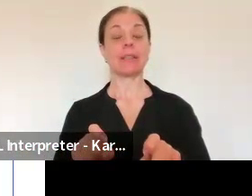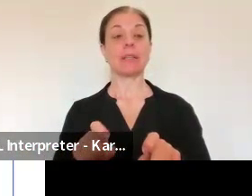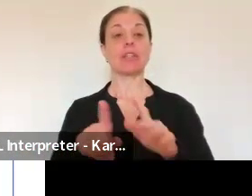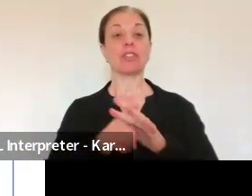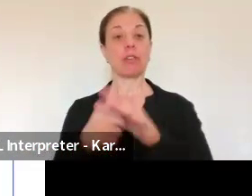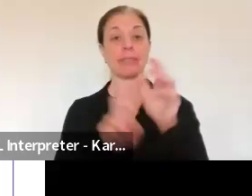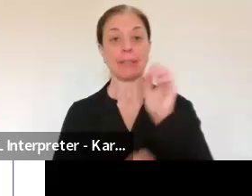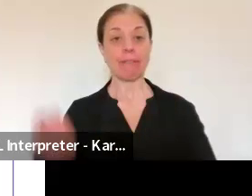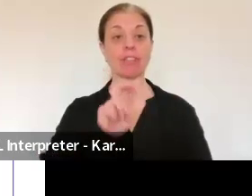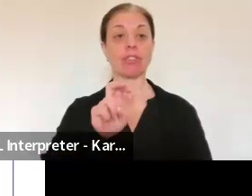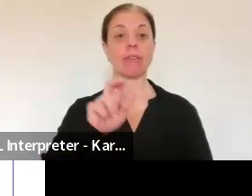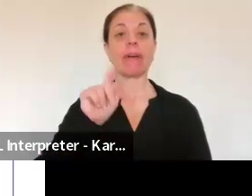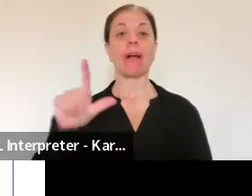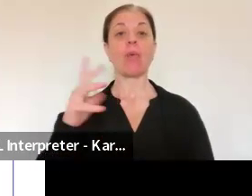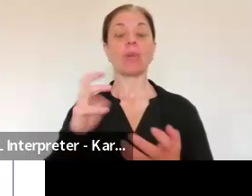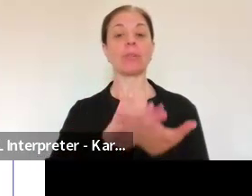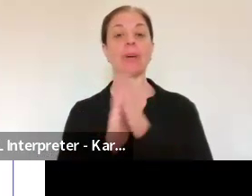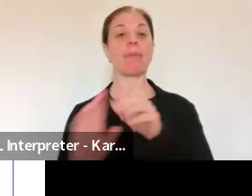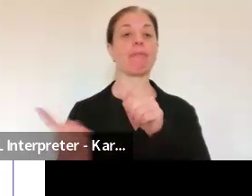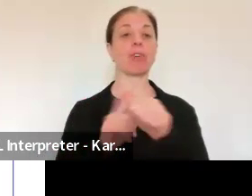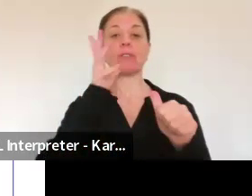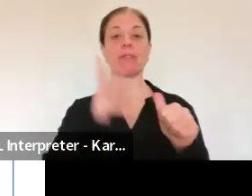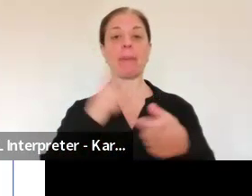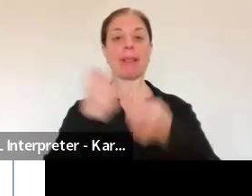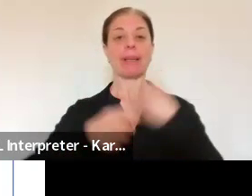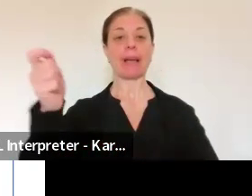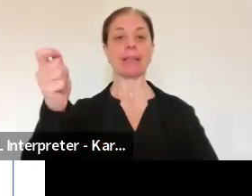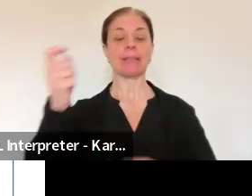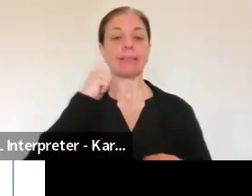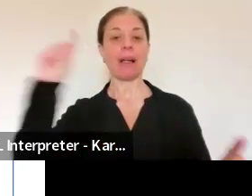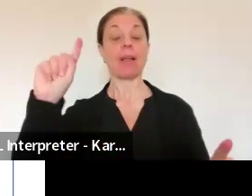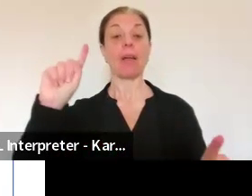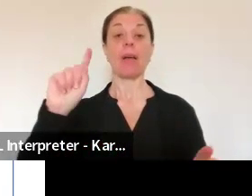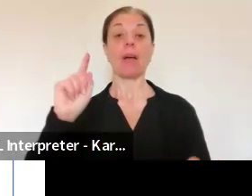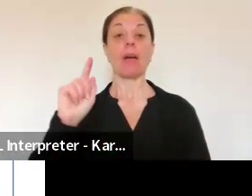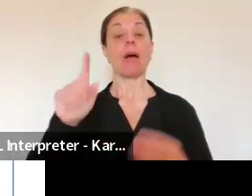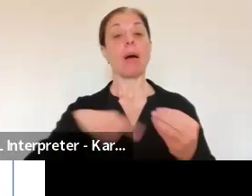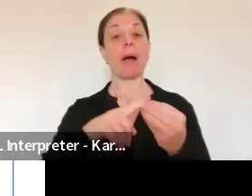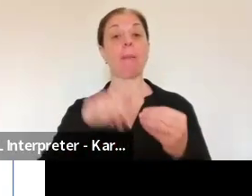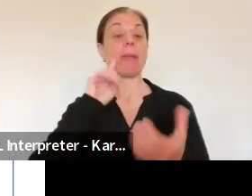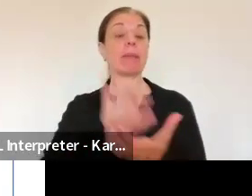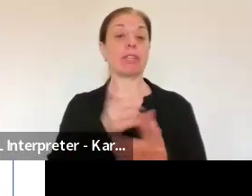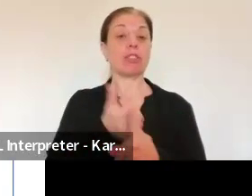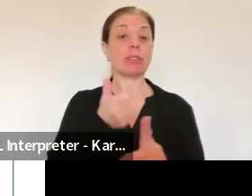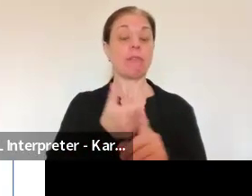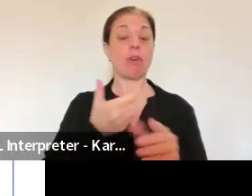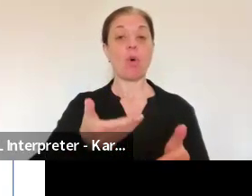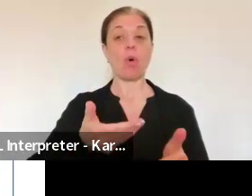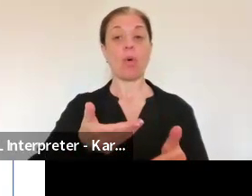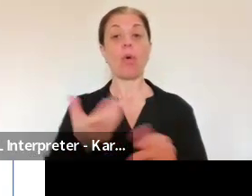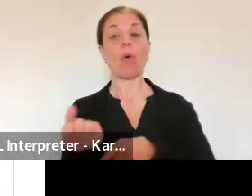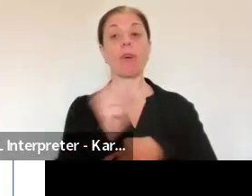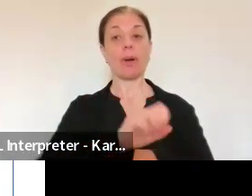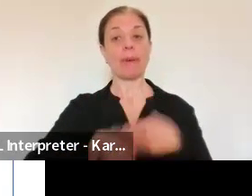of Kel, who wants to become the first female knight in Tortal, and is about believing in yourself and overcoming all